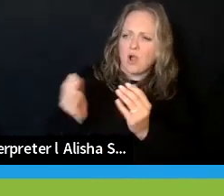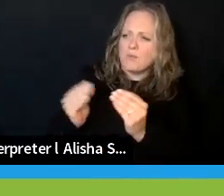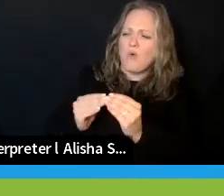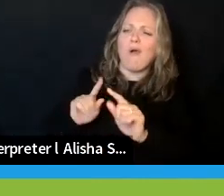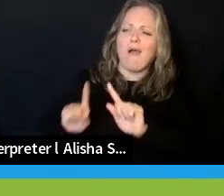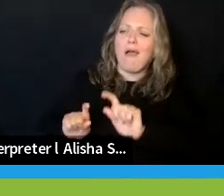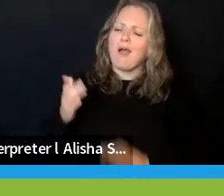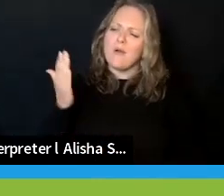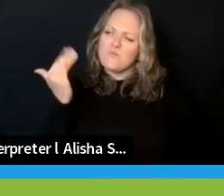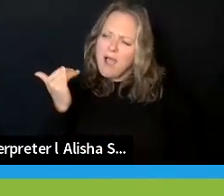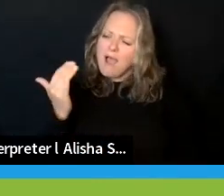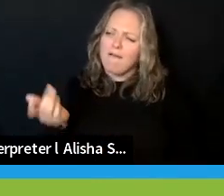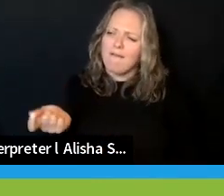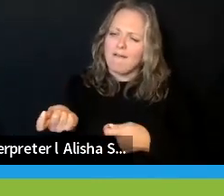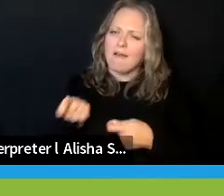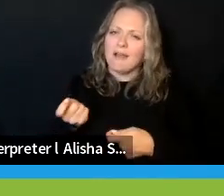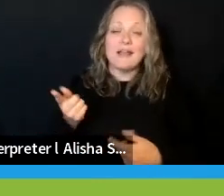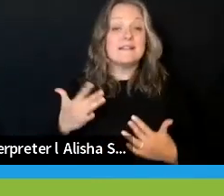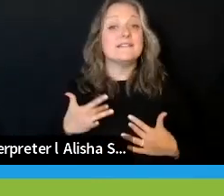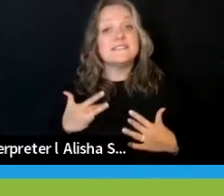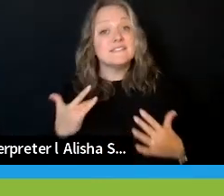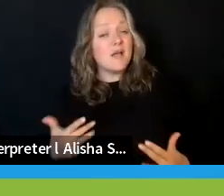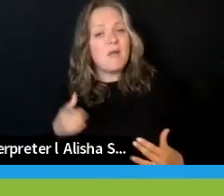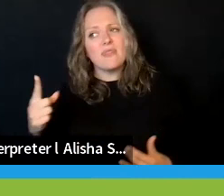ask why, it's usually